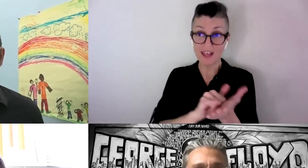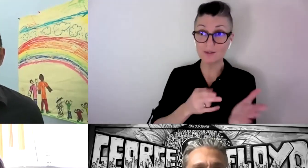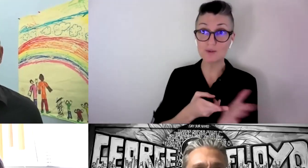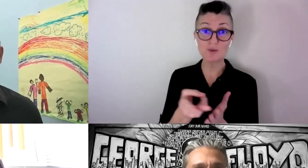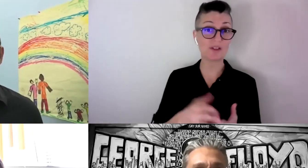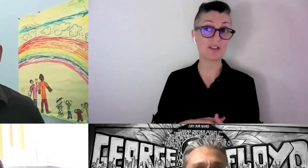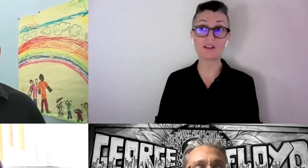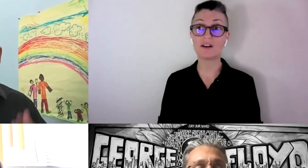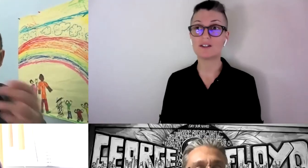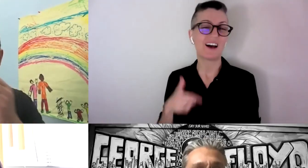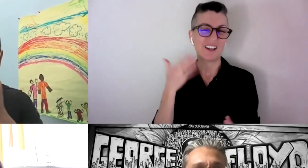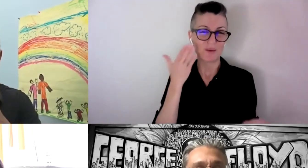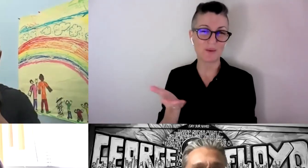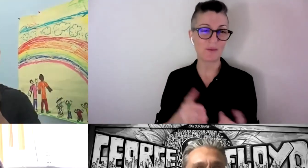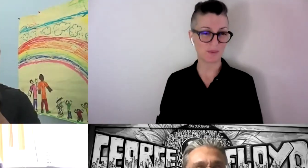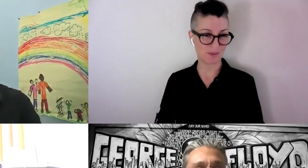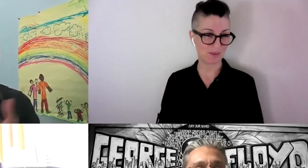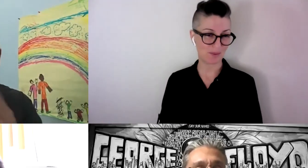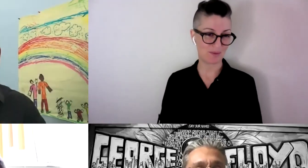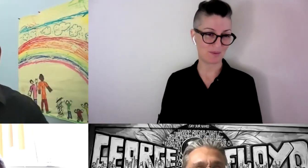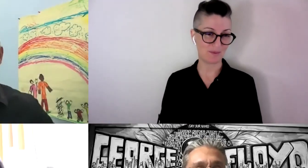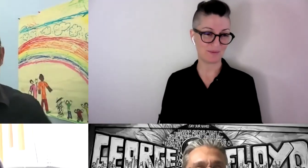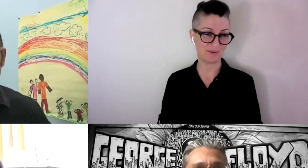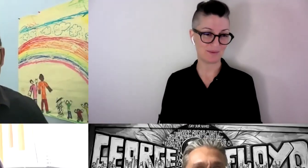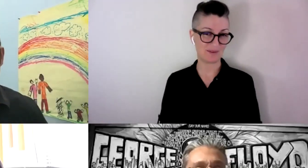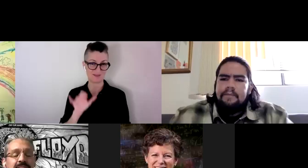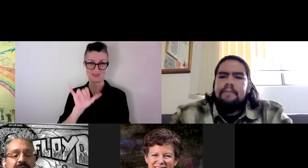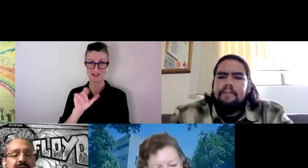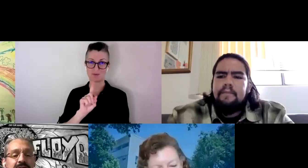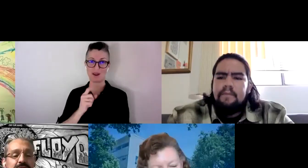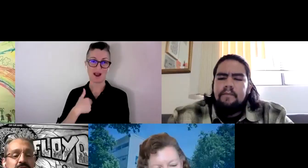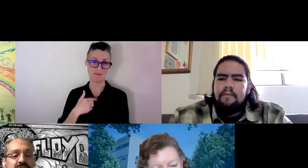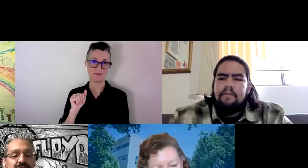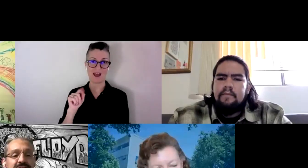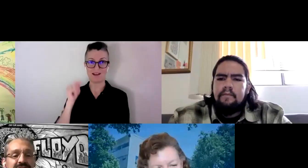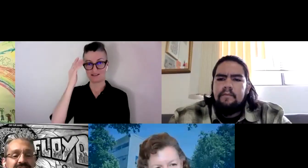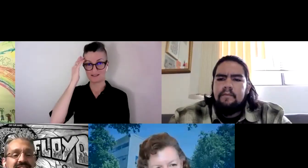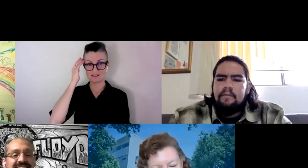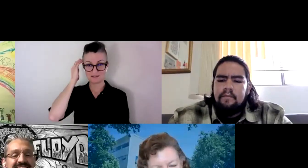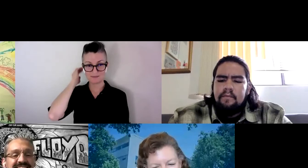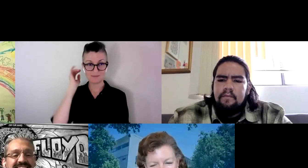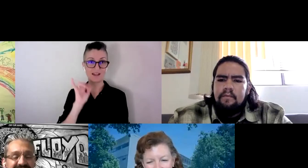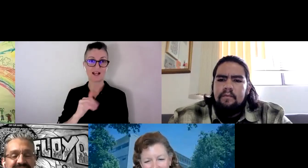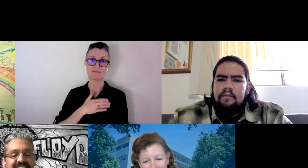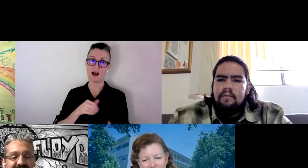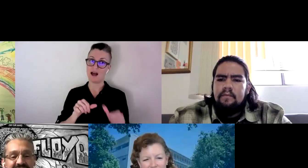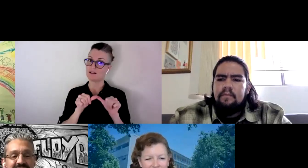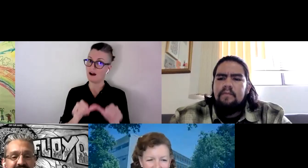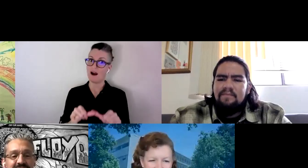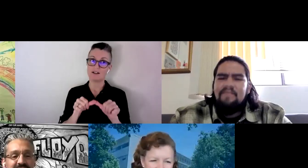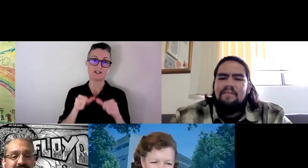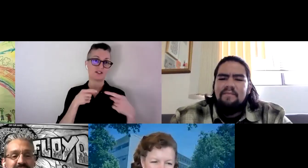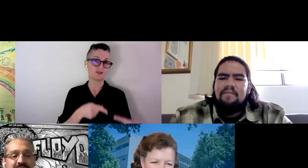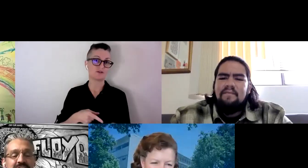Yeah, so I don't know. I that's kind of where I'm at with that. Yeah, no, Excellent question, but it's a constant struggle. It is Yeah. a constant